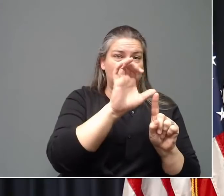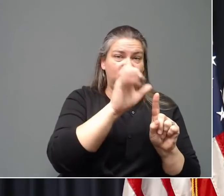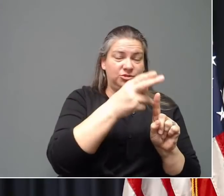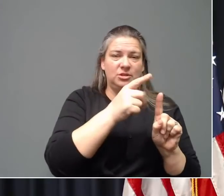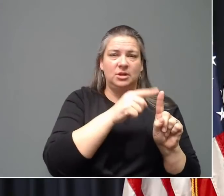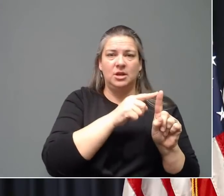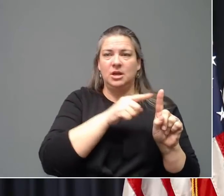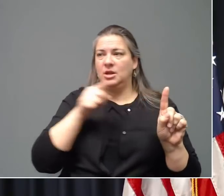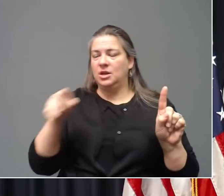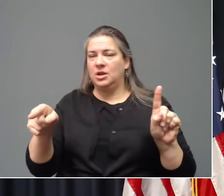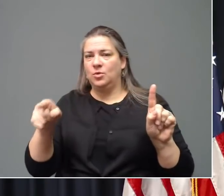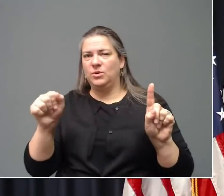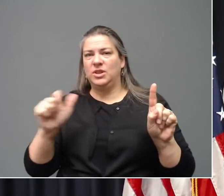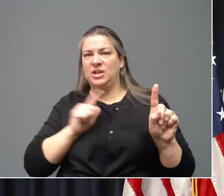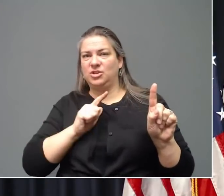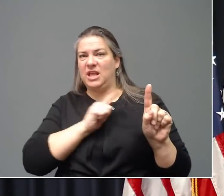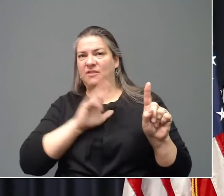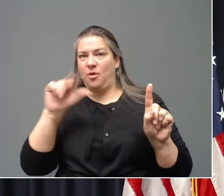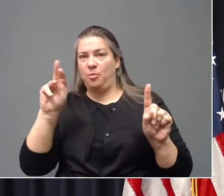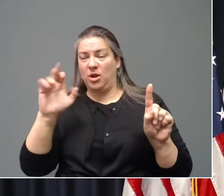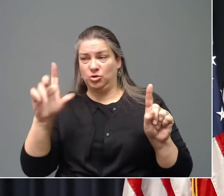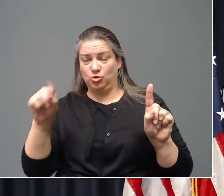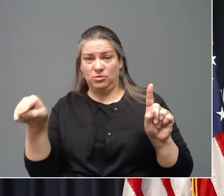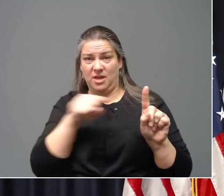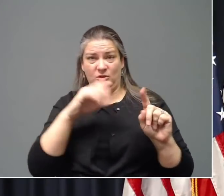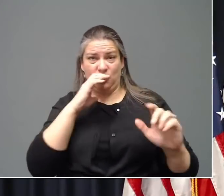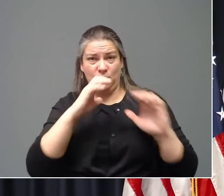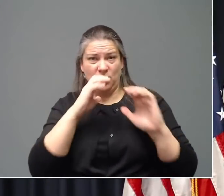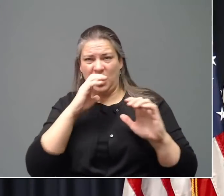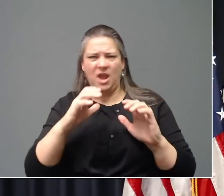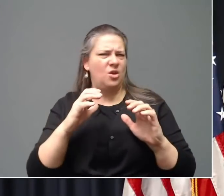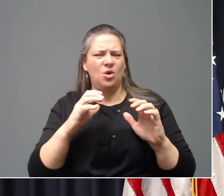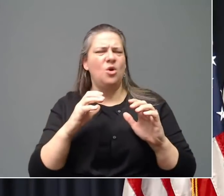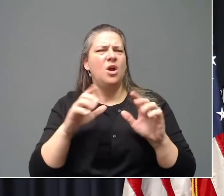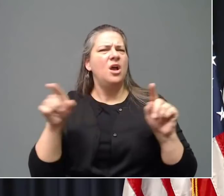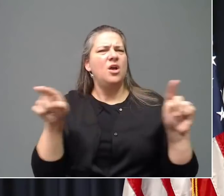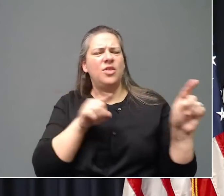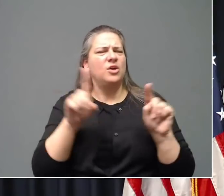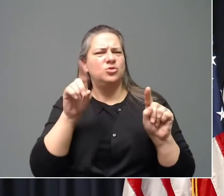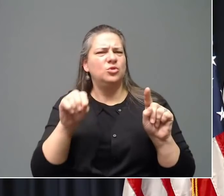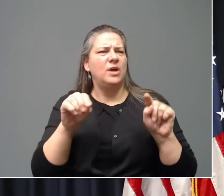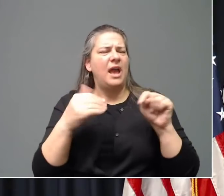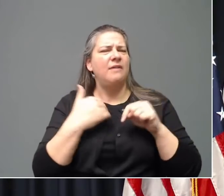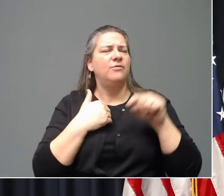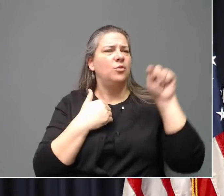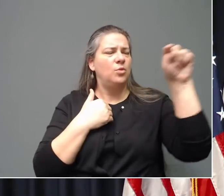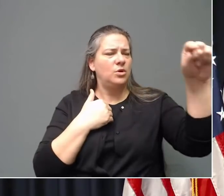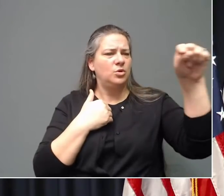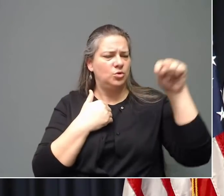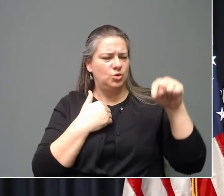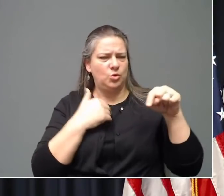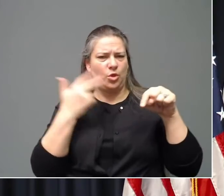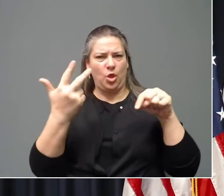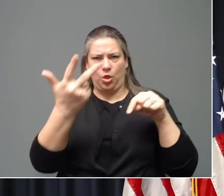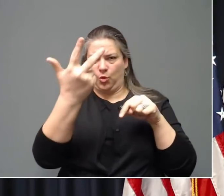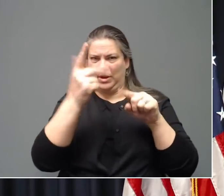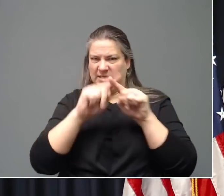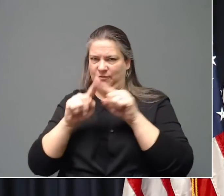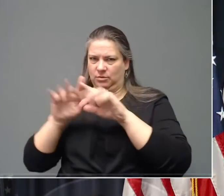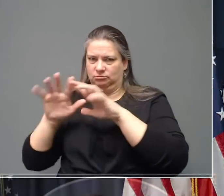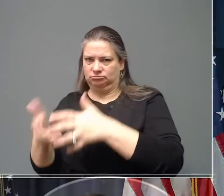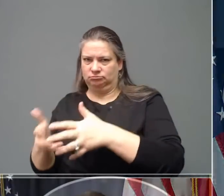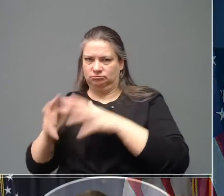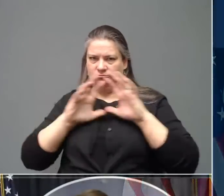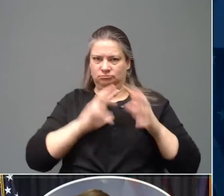worked into the process of the 3 separate branches of government. Over the last 10 months, that process has